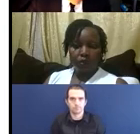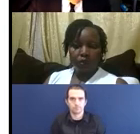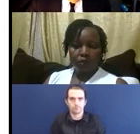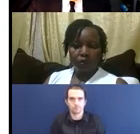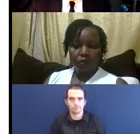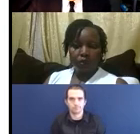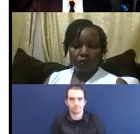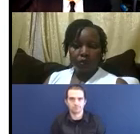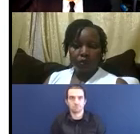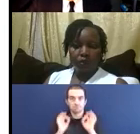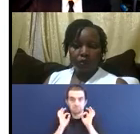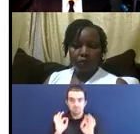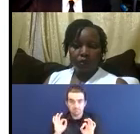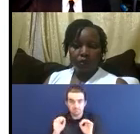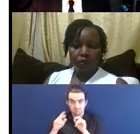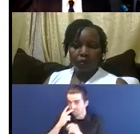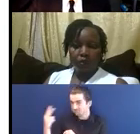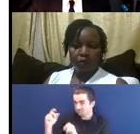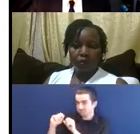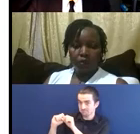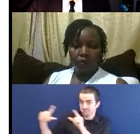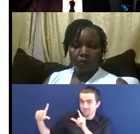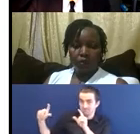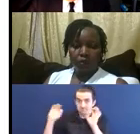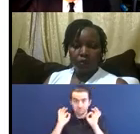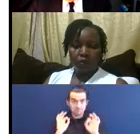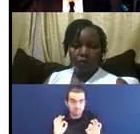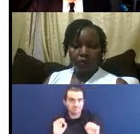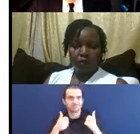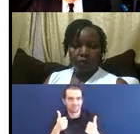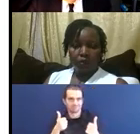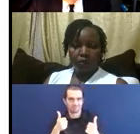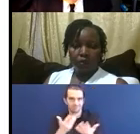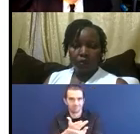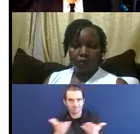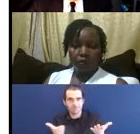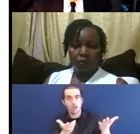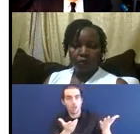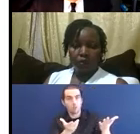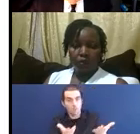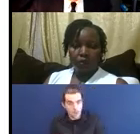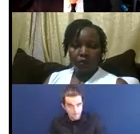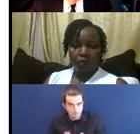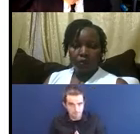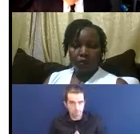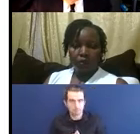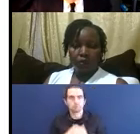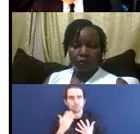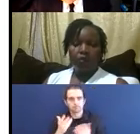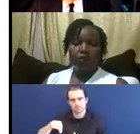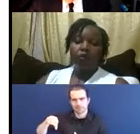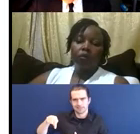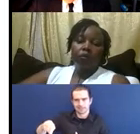Gemma, just send it to her, don't send it to everybody. Can you refrain from using the chat